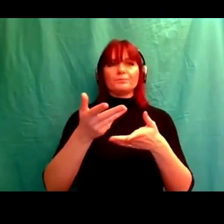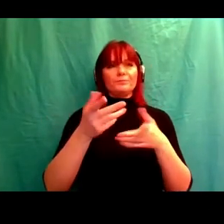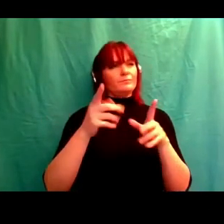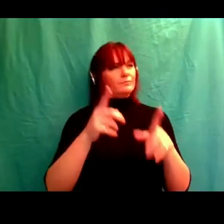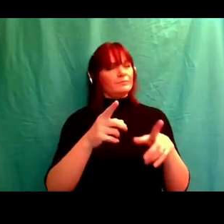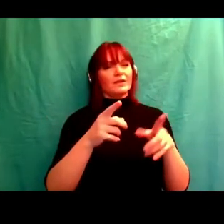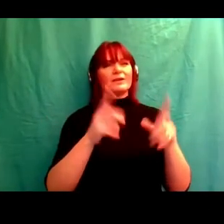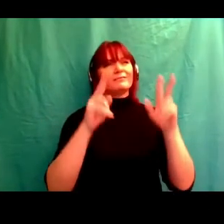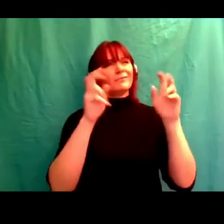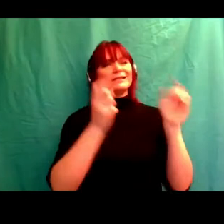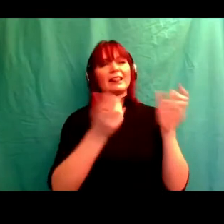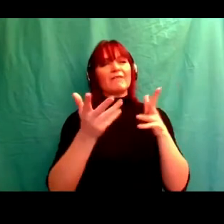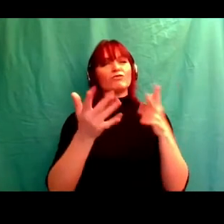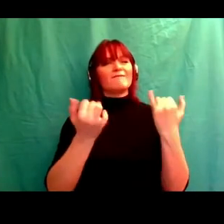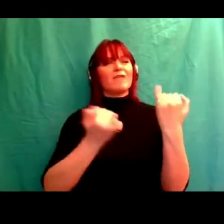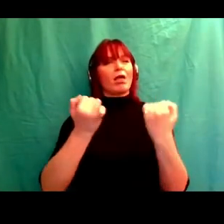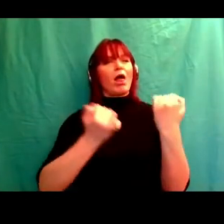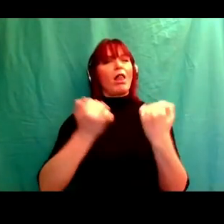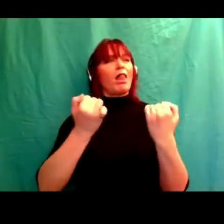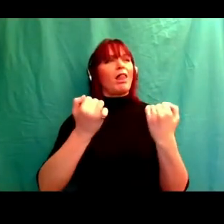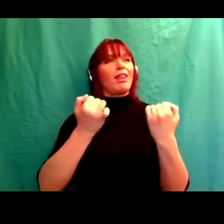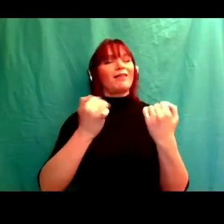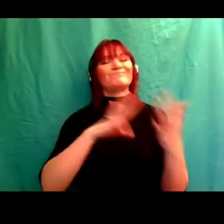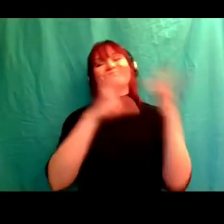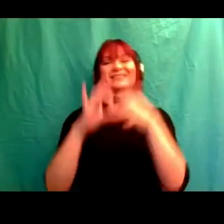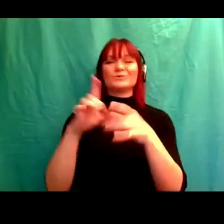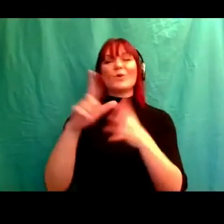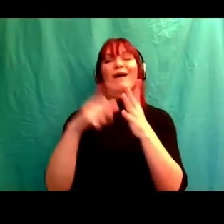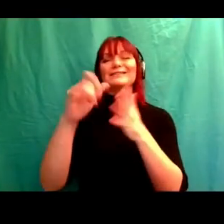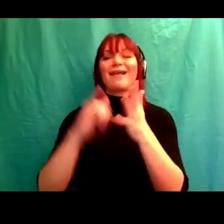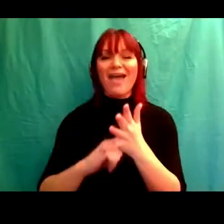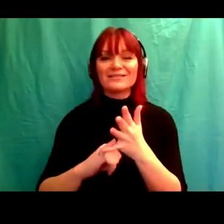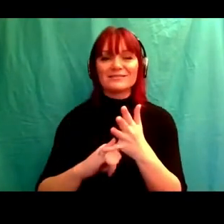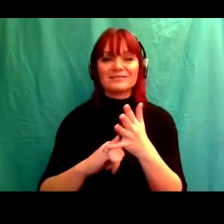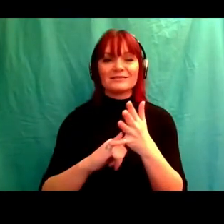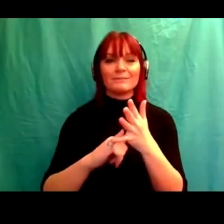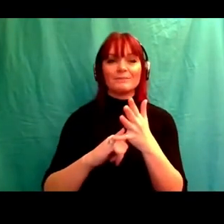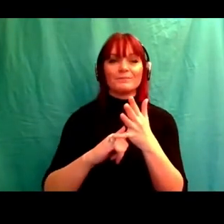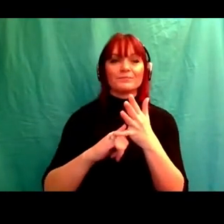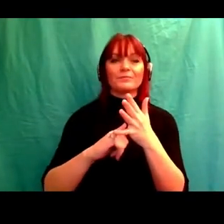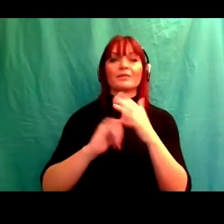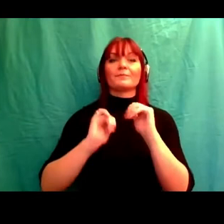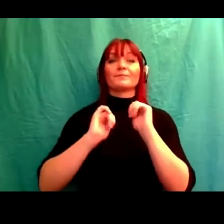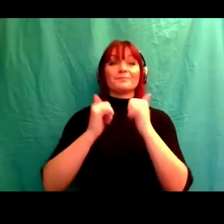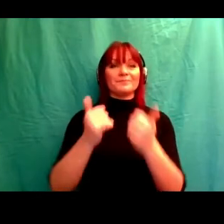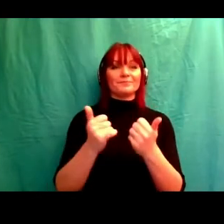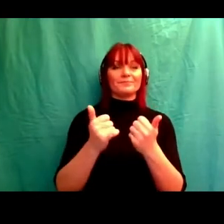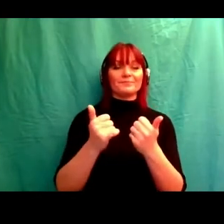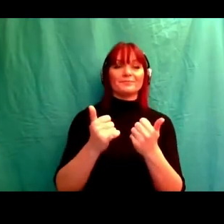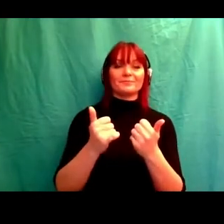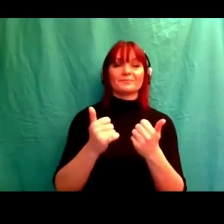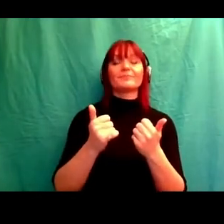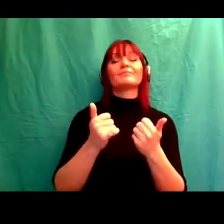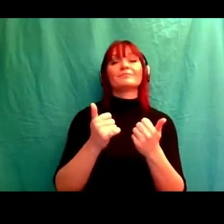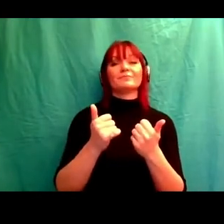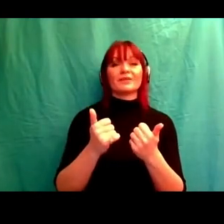ICSs. And I think that really does change the dynamic of some of these relationships where you're accountable for delivery as well